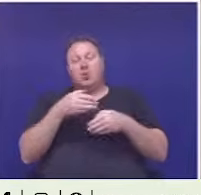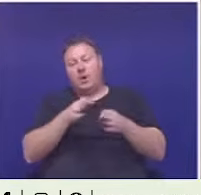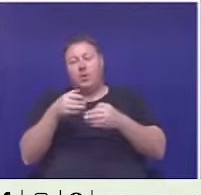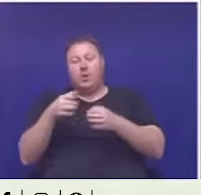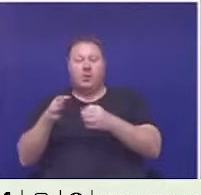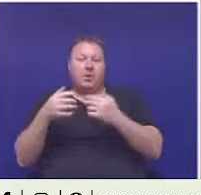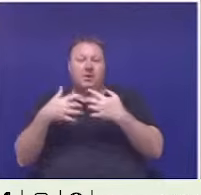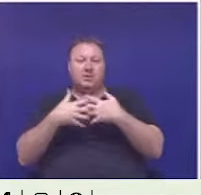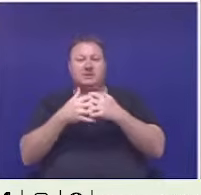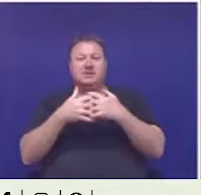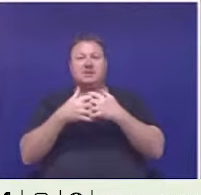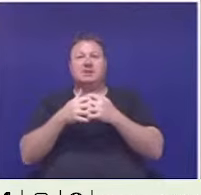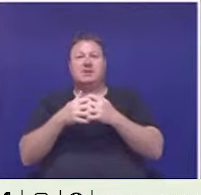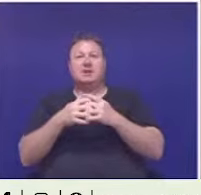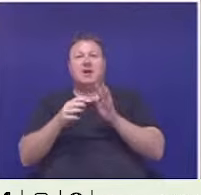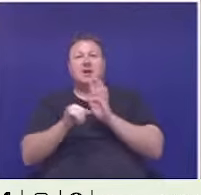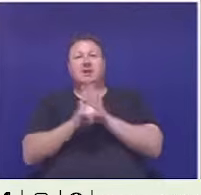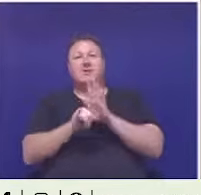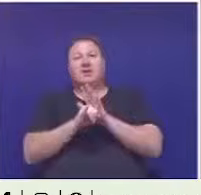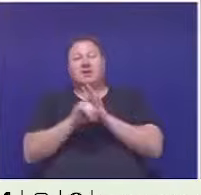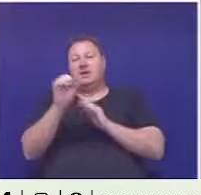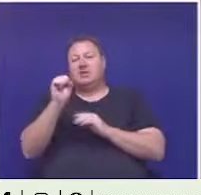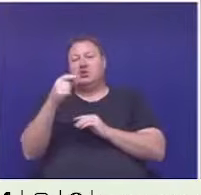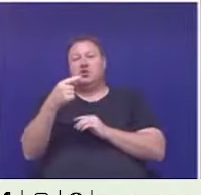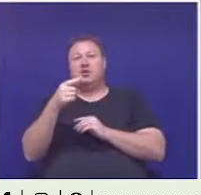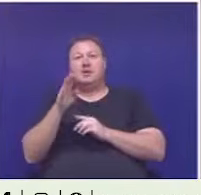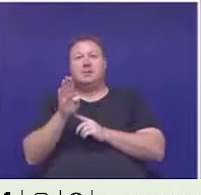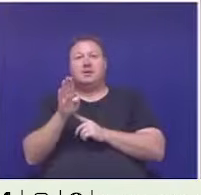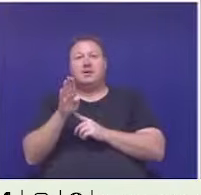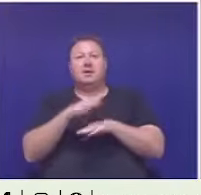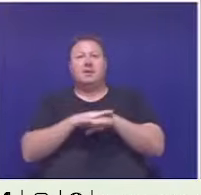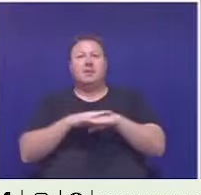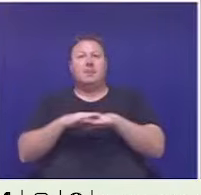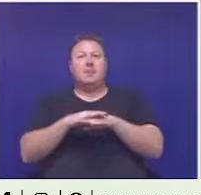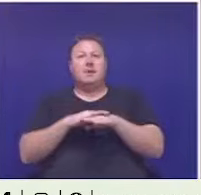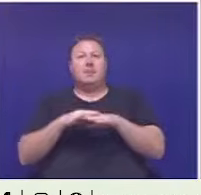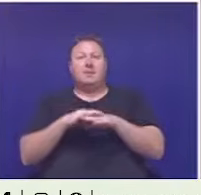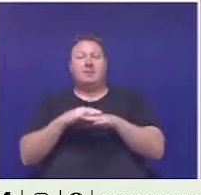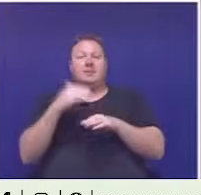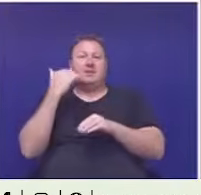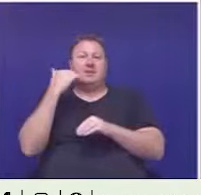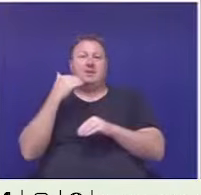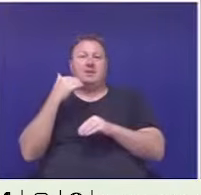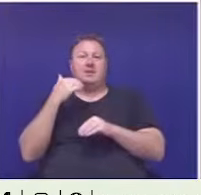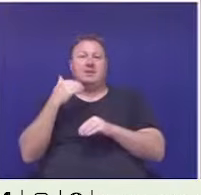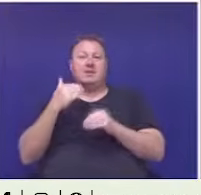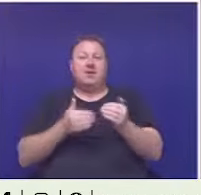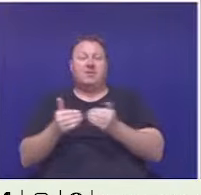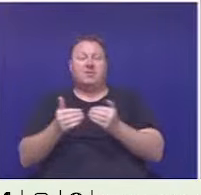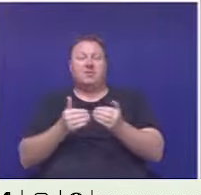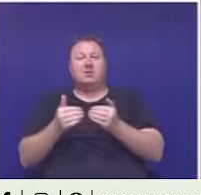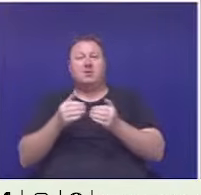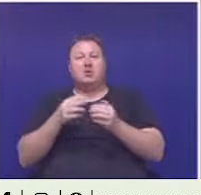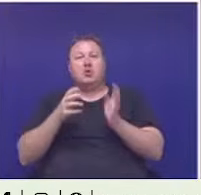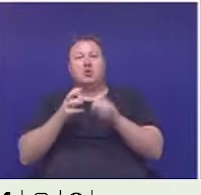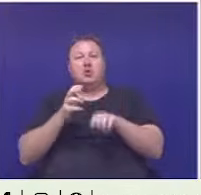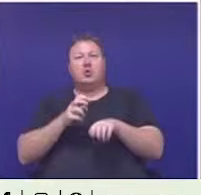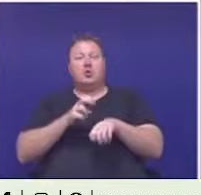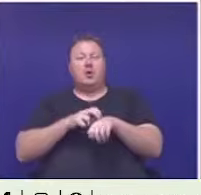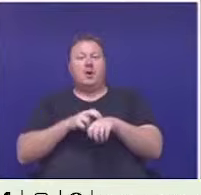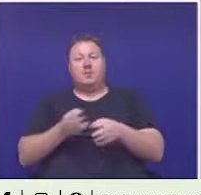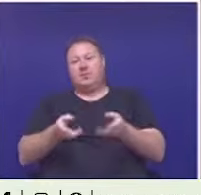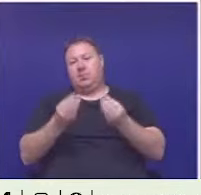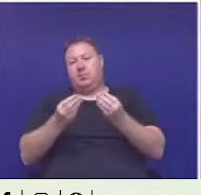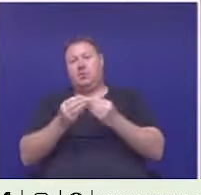identify whether or not SGBs meet the minimum governance requirements, and they flag schools where this is not